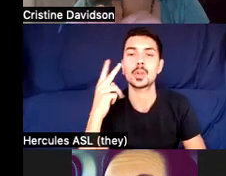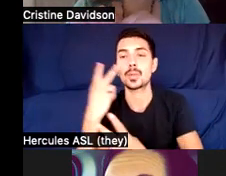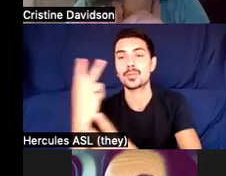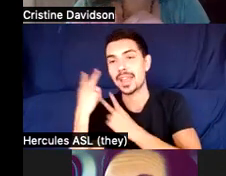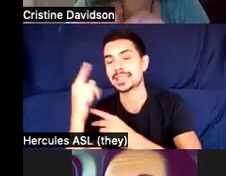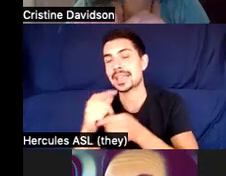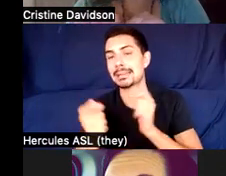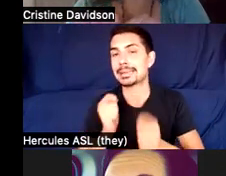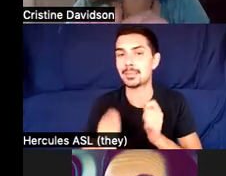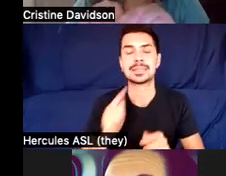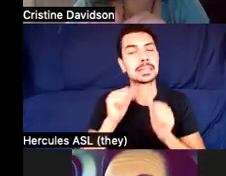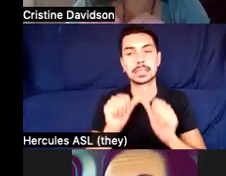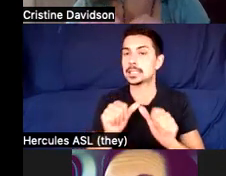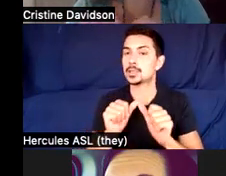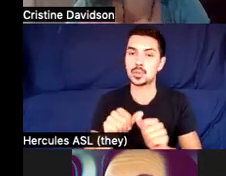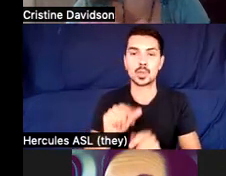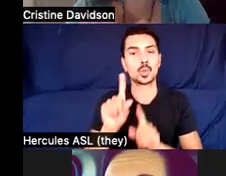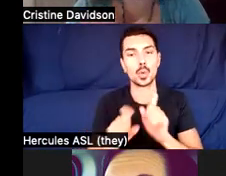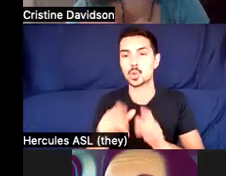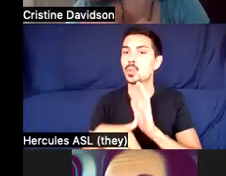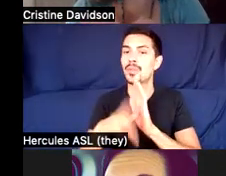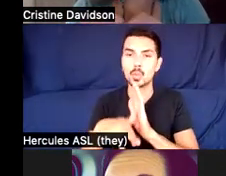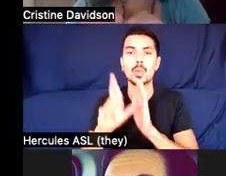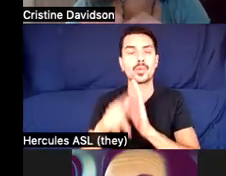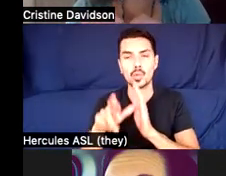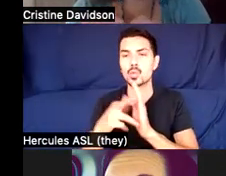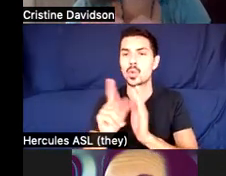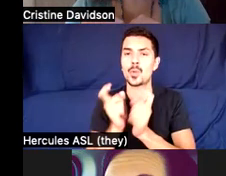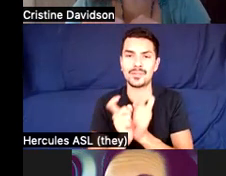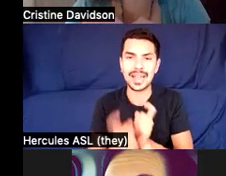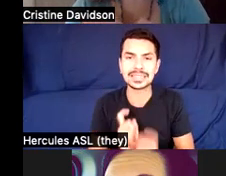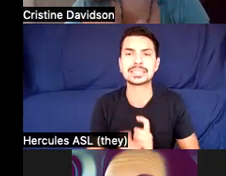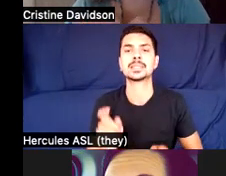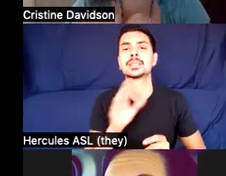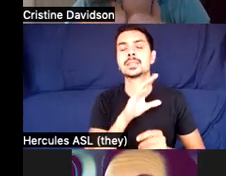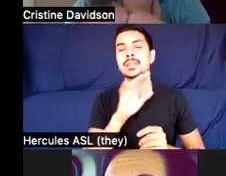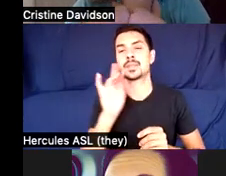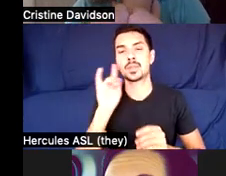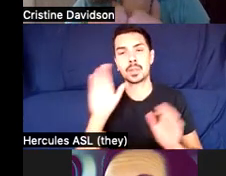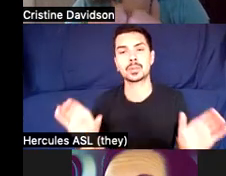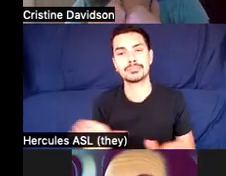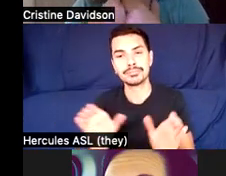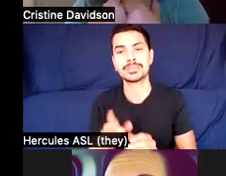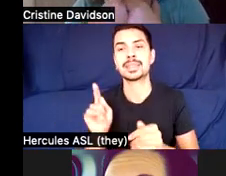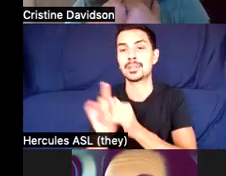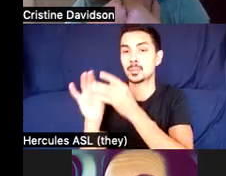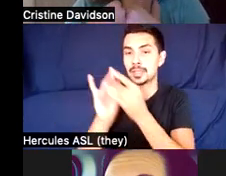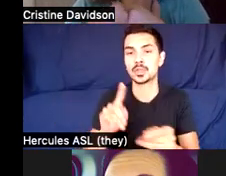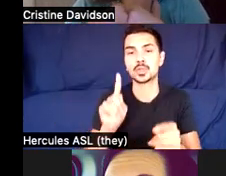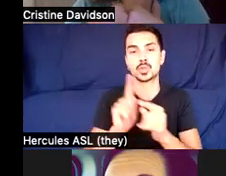shifting conditions, successes, failures, and of course those unintended